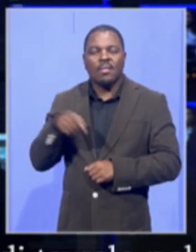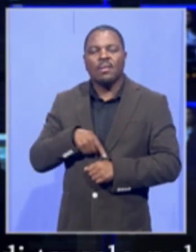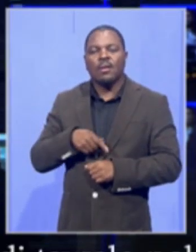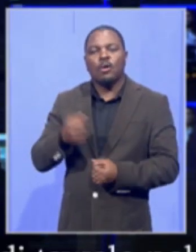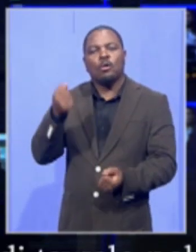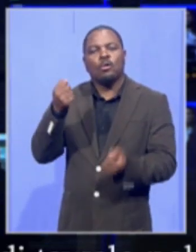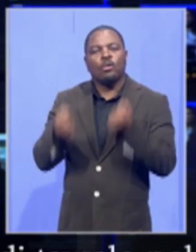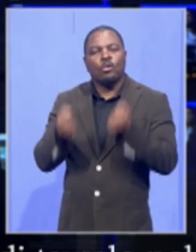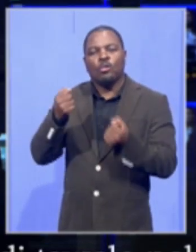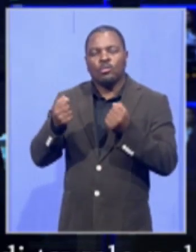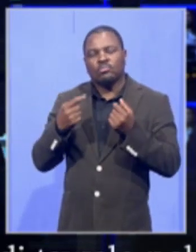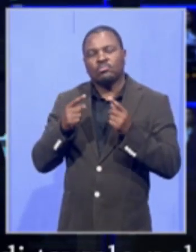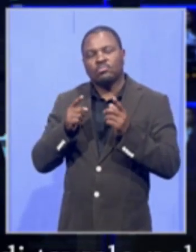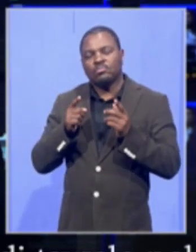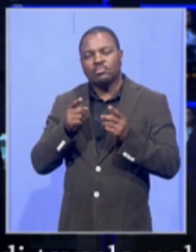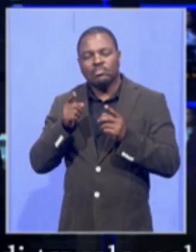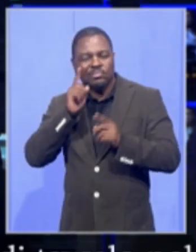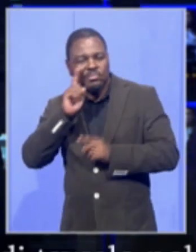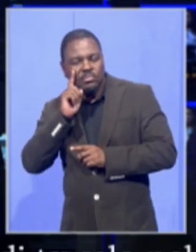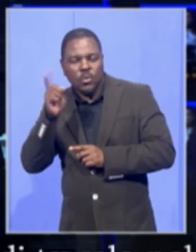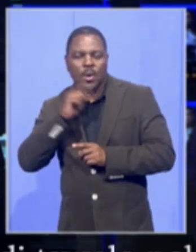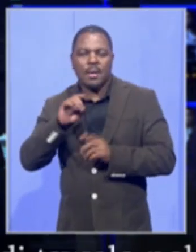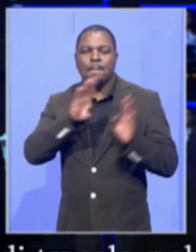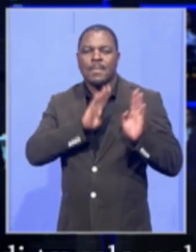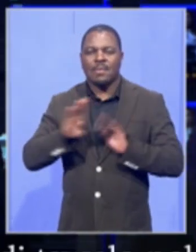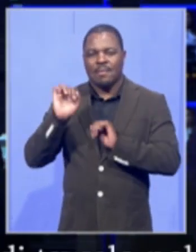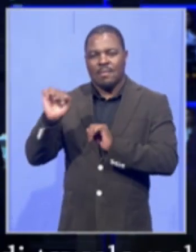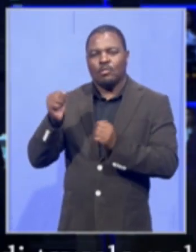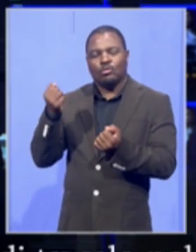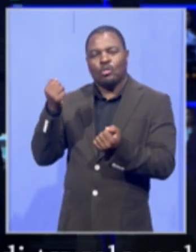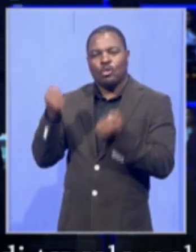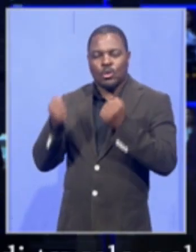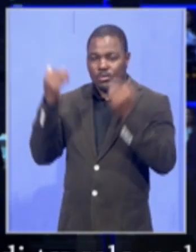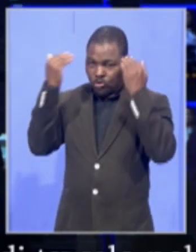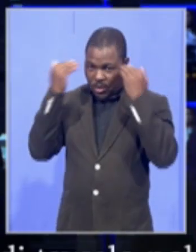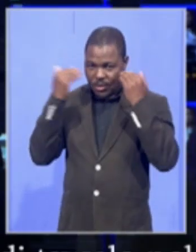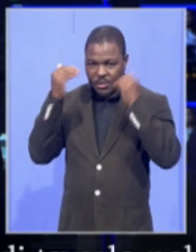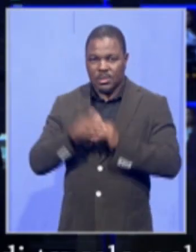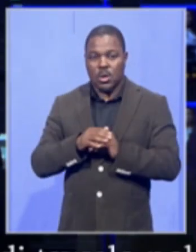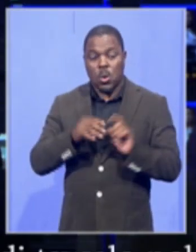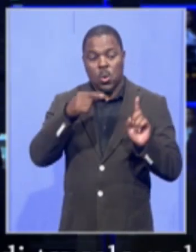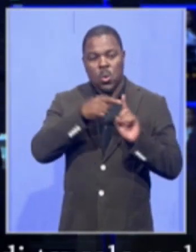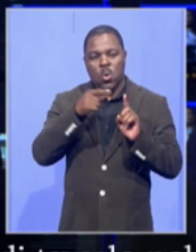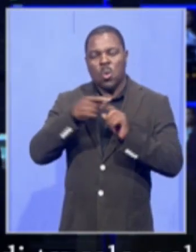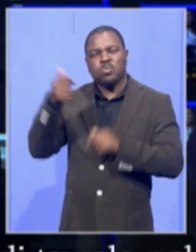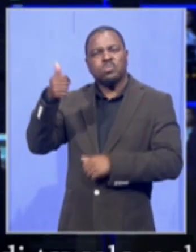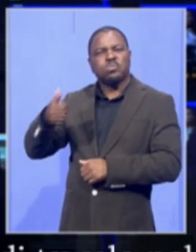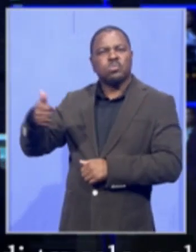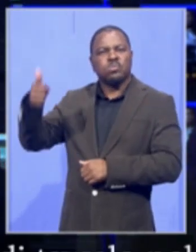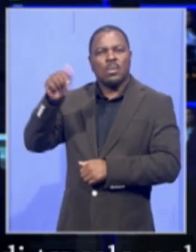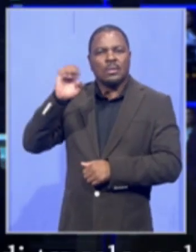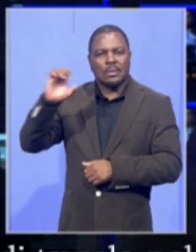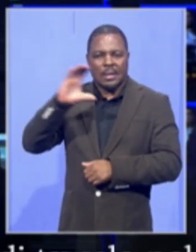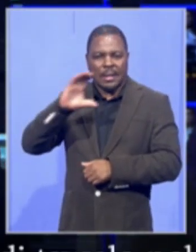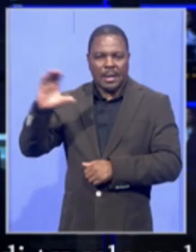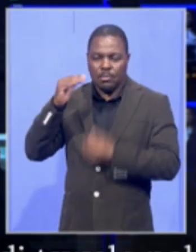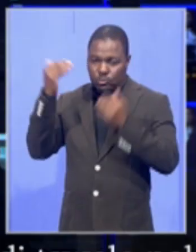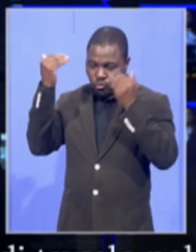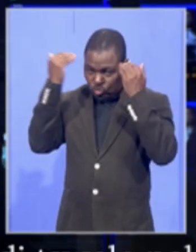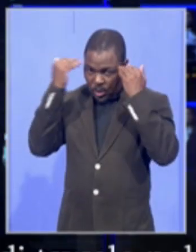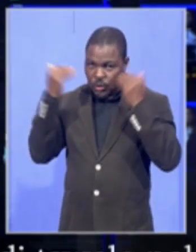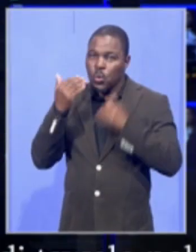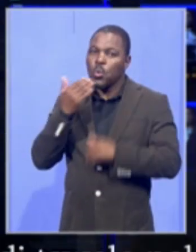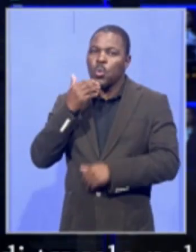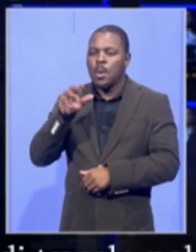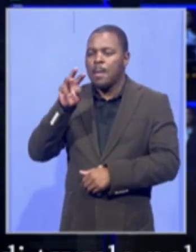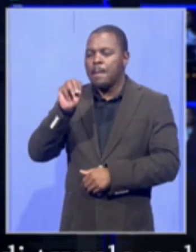dihlahlobo lekgotleng la boitshwaro ba baahlodi kajeno. Mengo ya qosang hloho ya baahlodi Eastern Cape